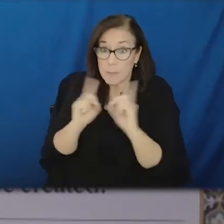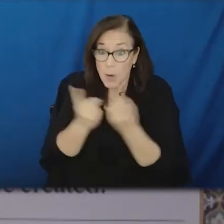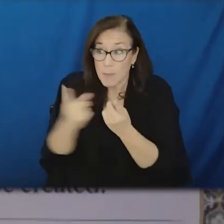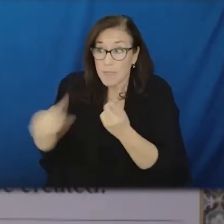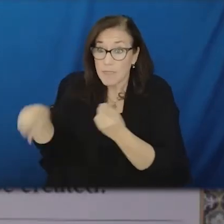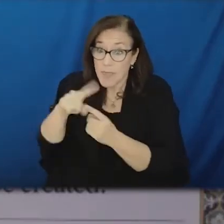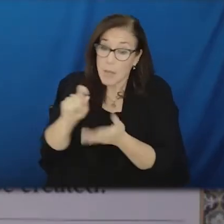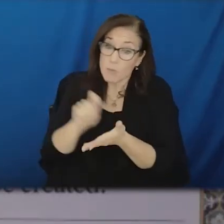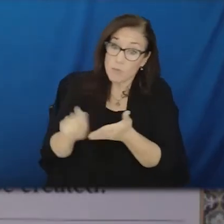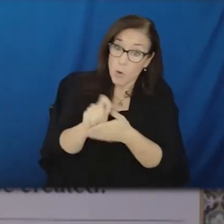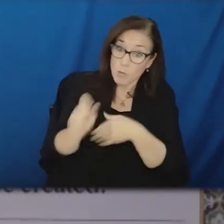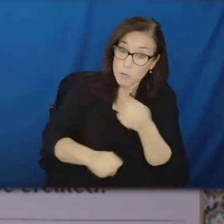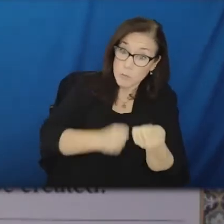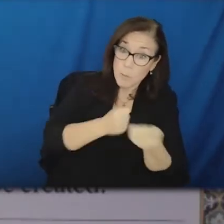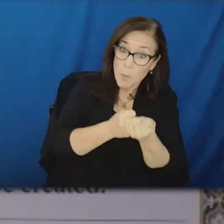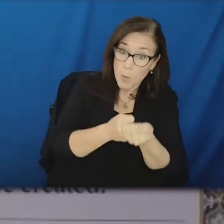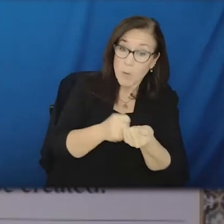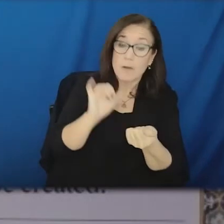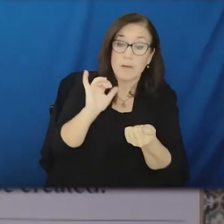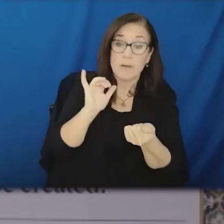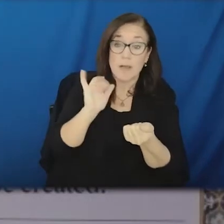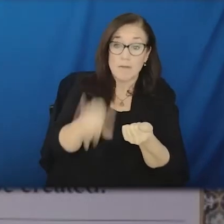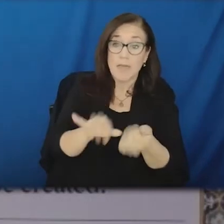support of the translation